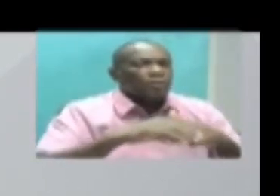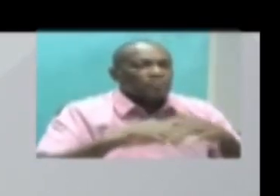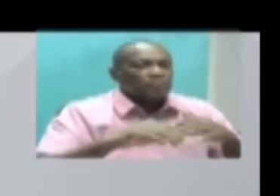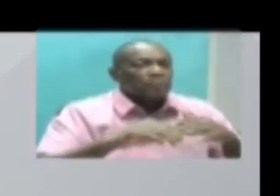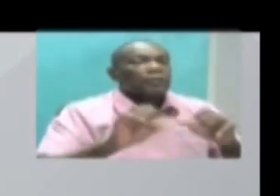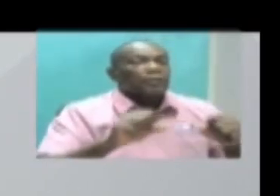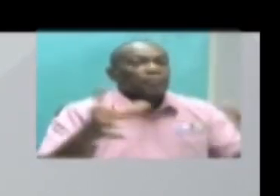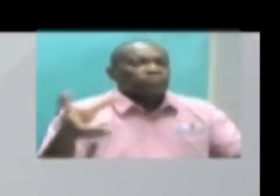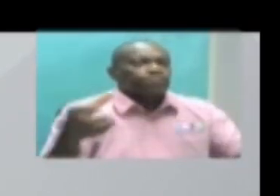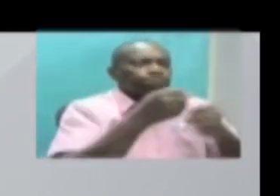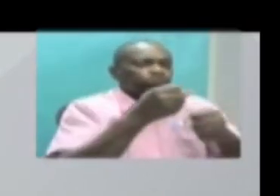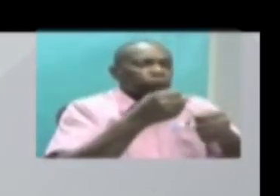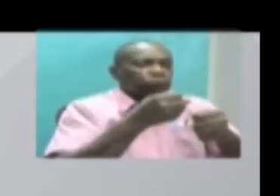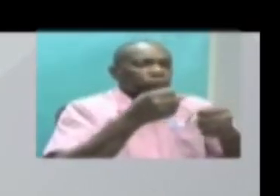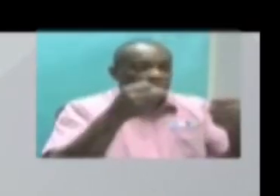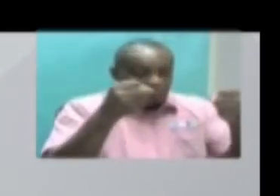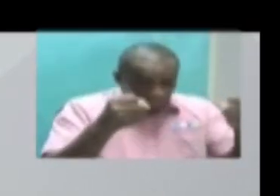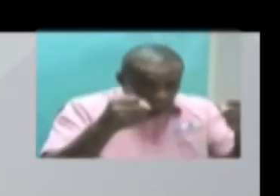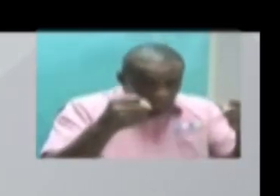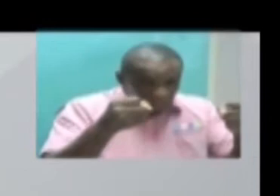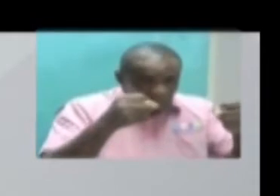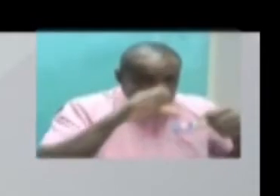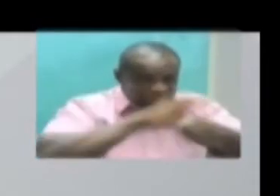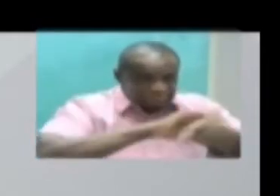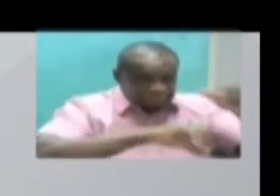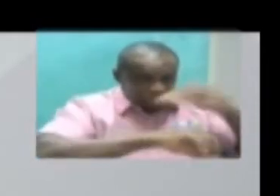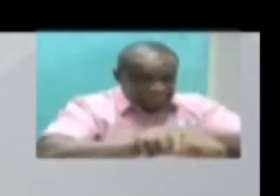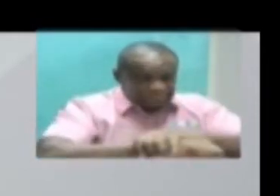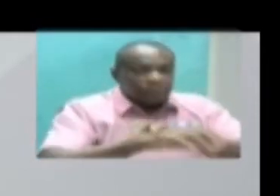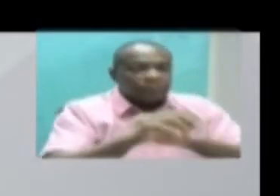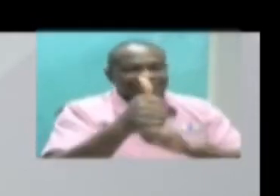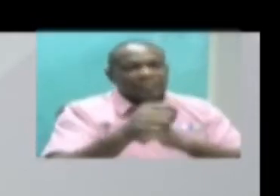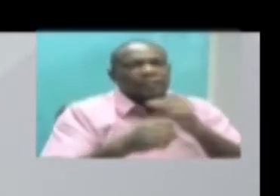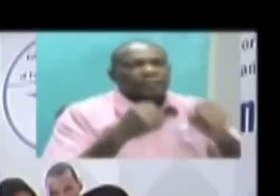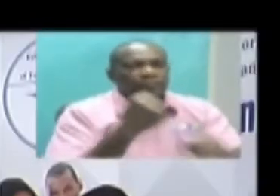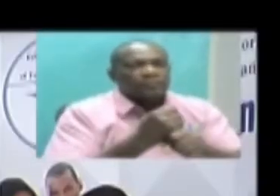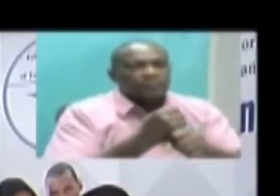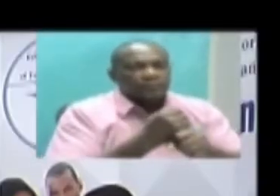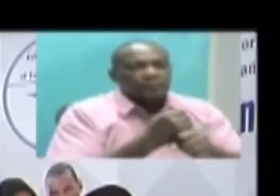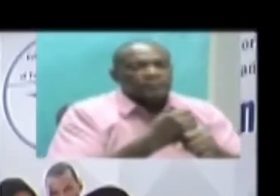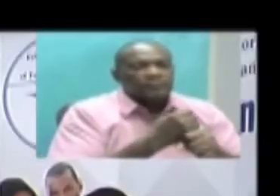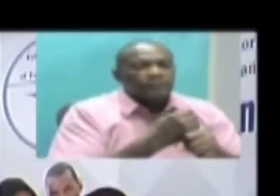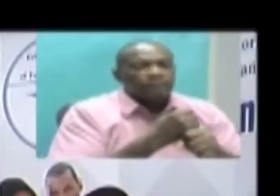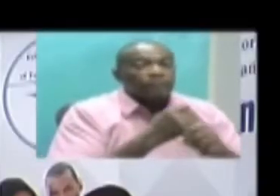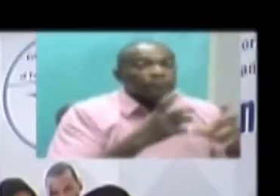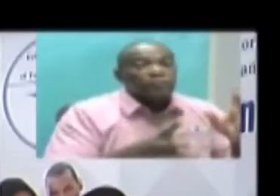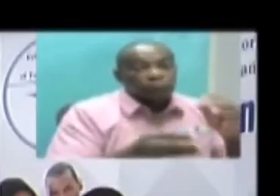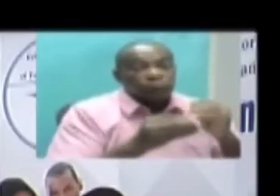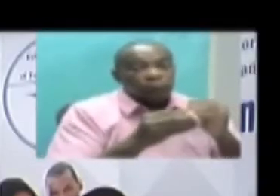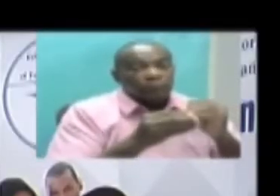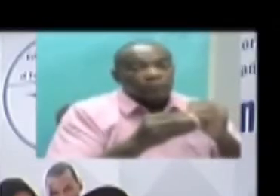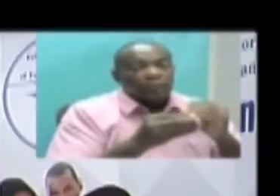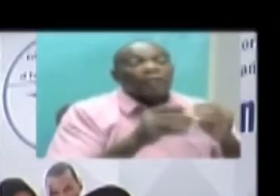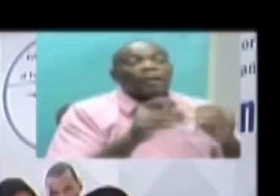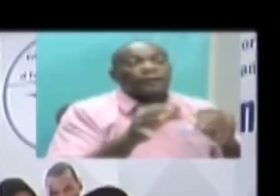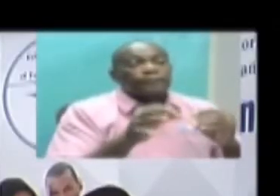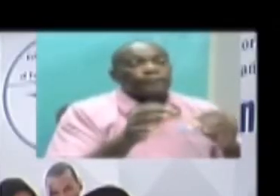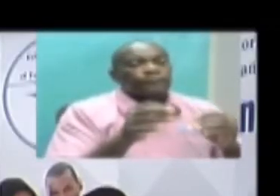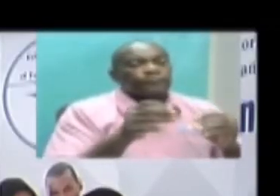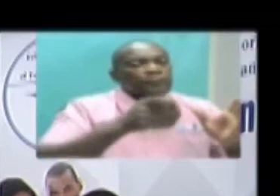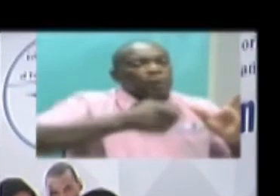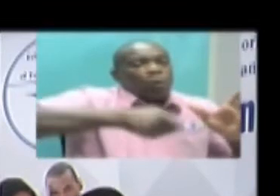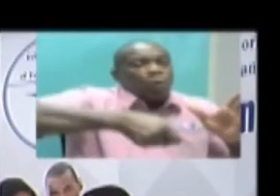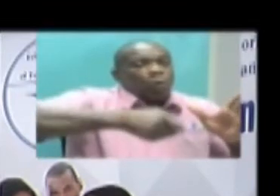years. On conviction, but we're going further. Mm-hmm. On conviction and indictment, to a fine